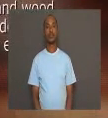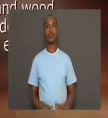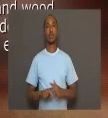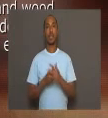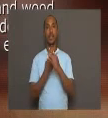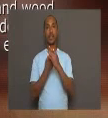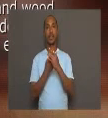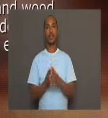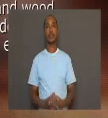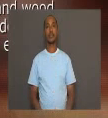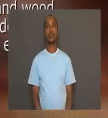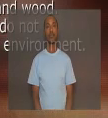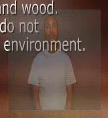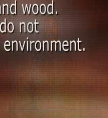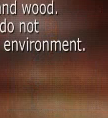Begin.